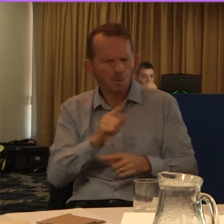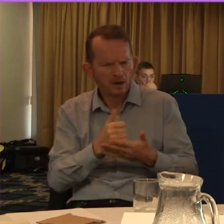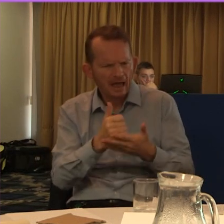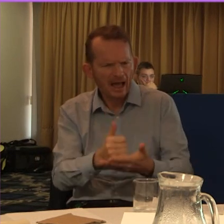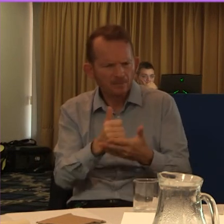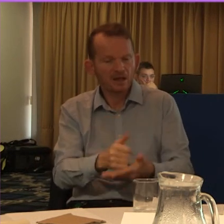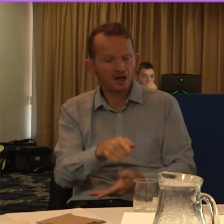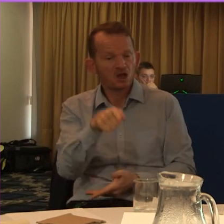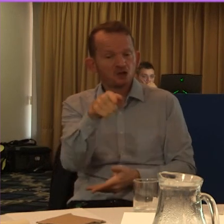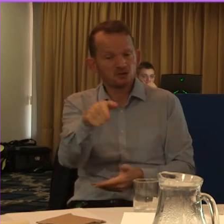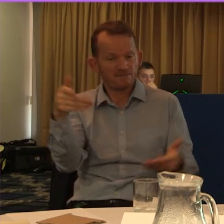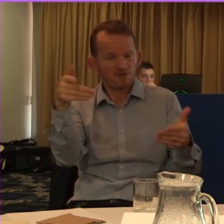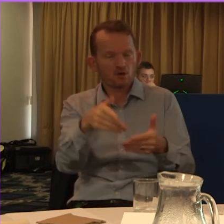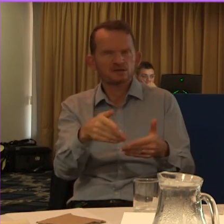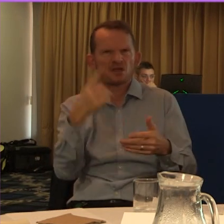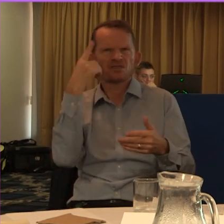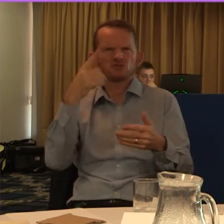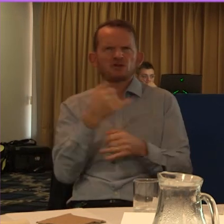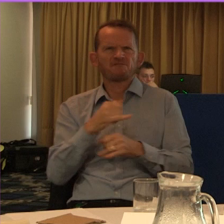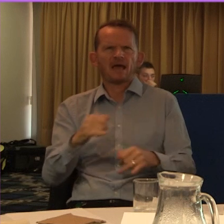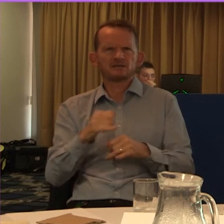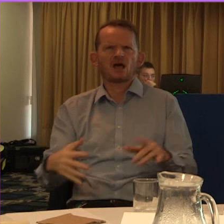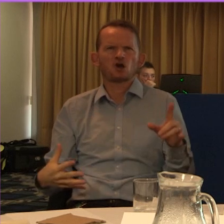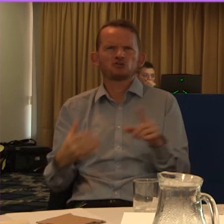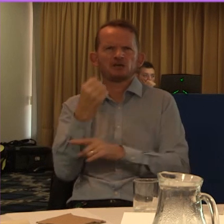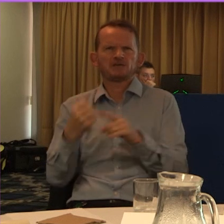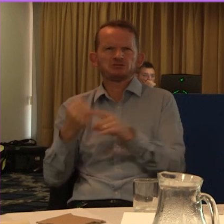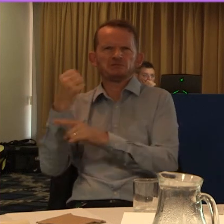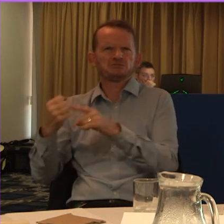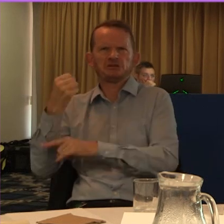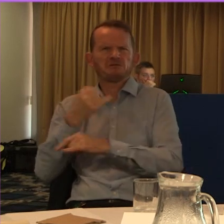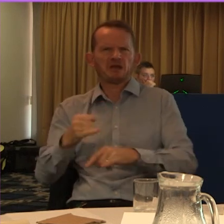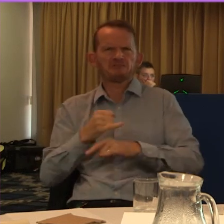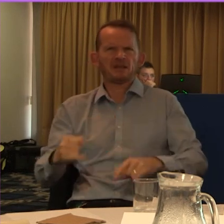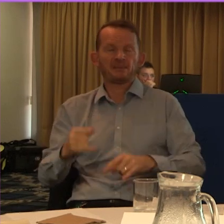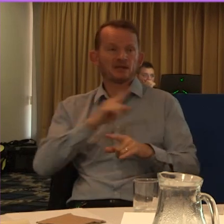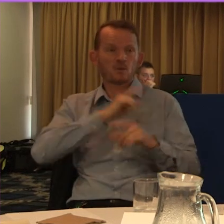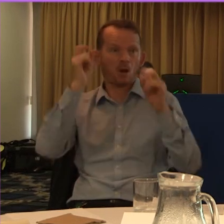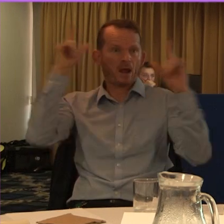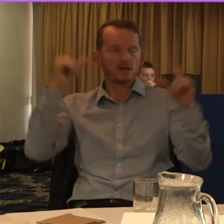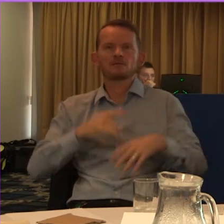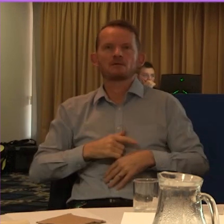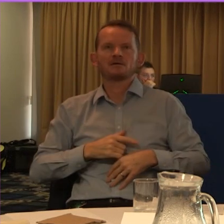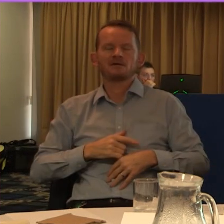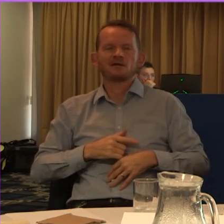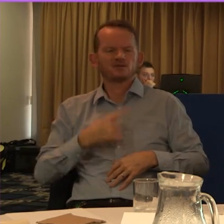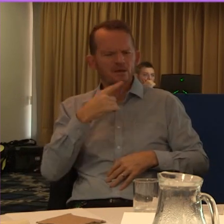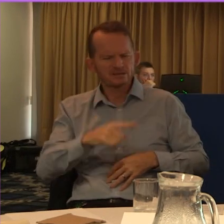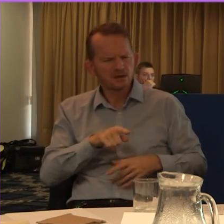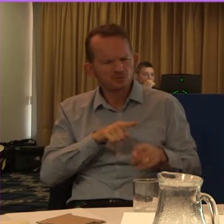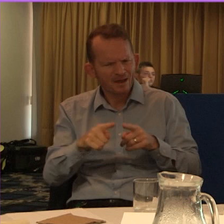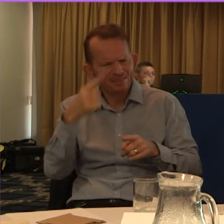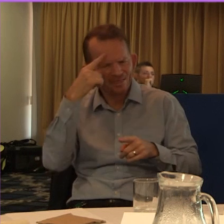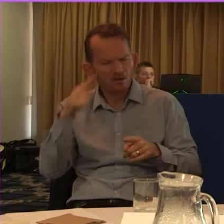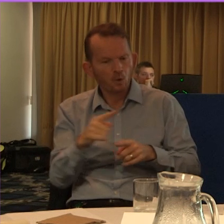she focused on the things she hadn't achieved when she was lying in bed, and this kept her awake. So we agreed that perhaps she could try focusing on the things